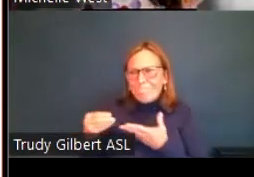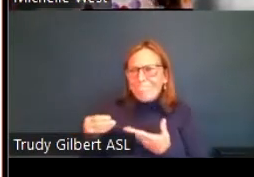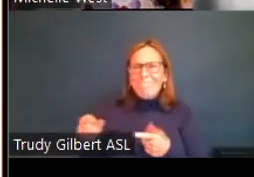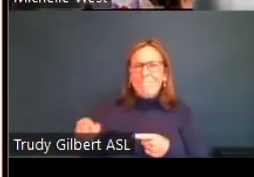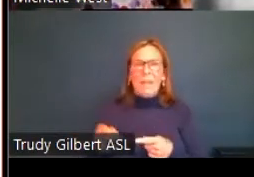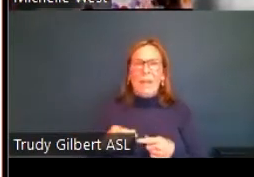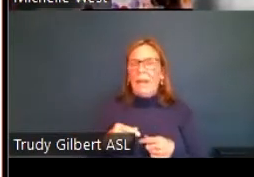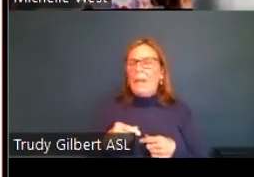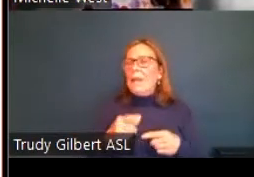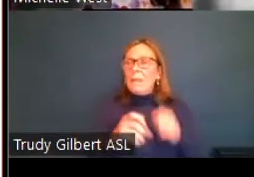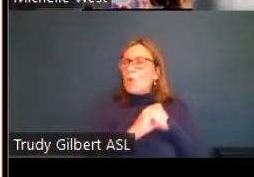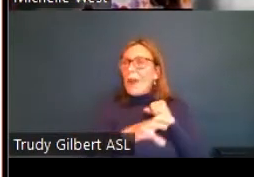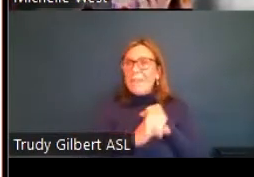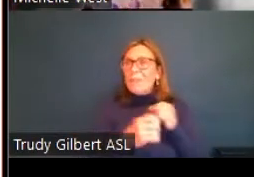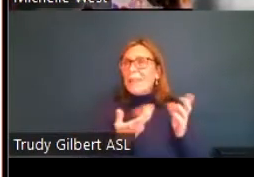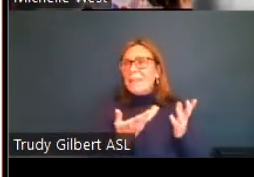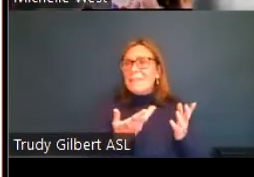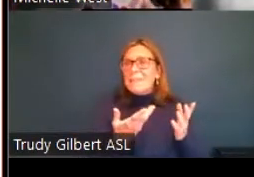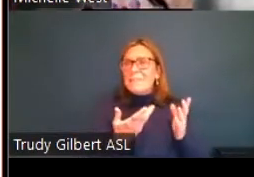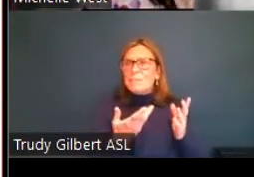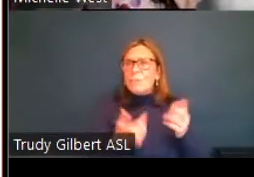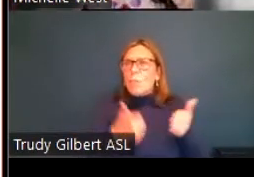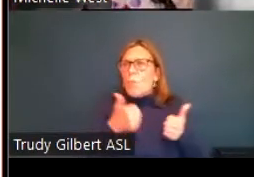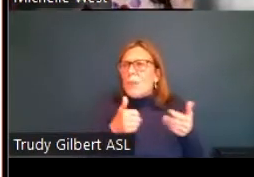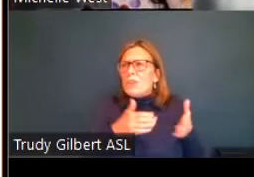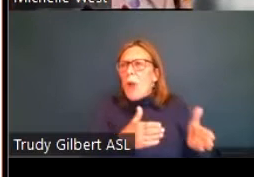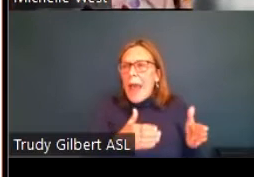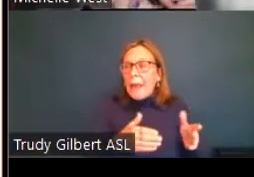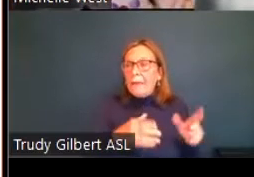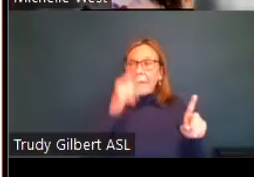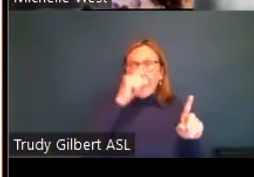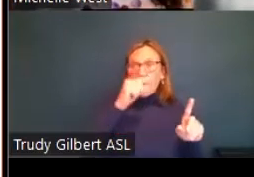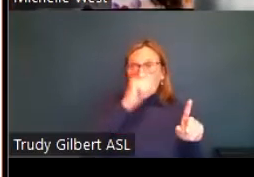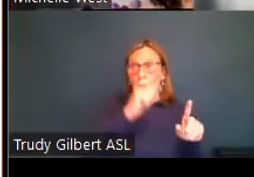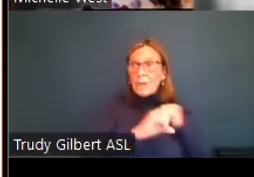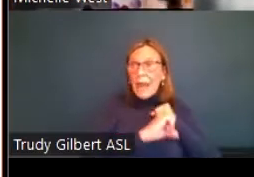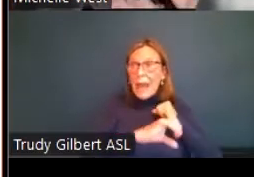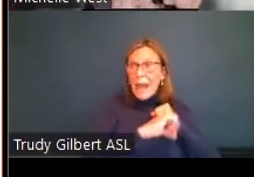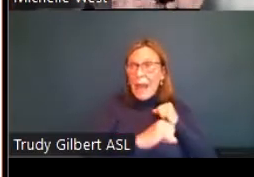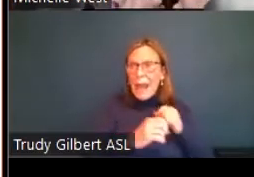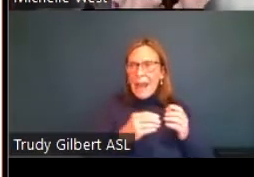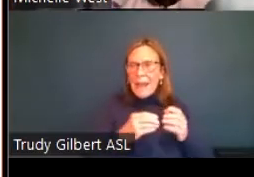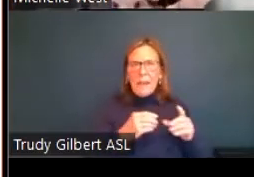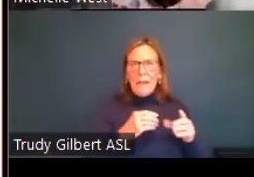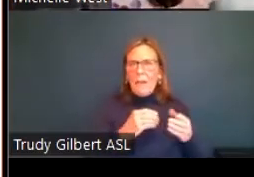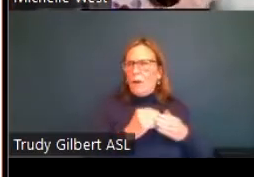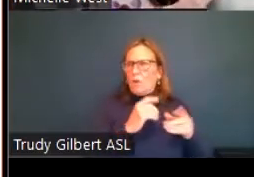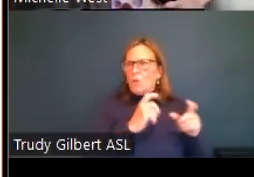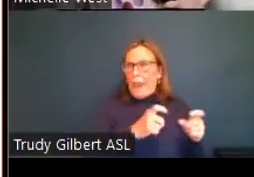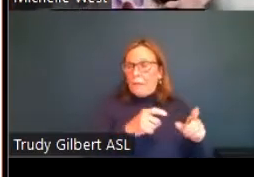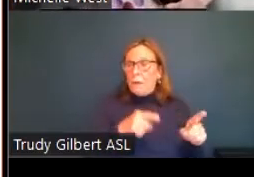Ad Grants that we're going to go into. And if you do that and you basically can get